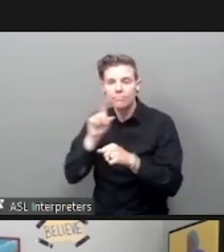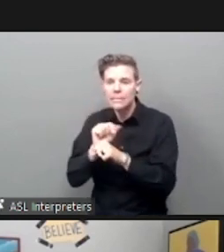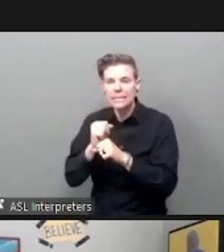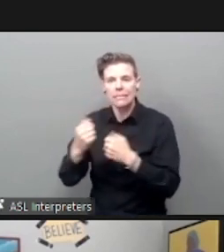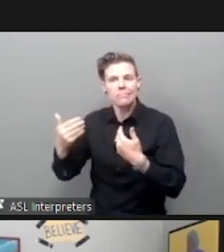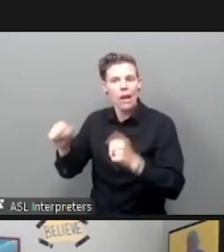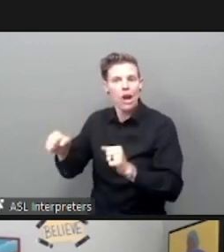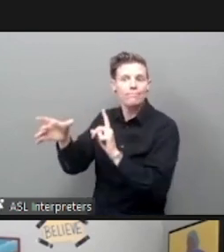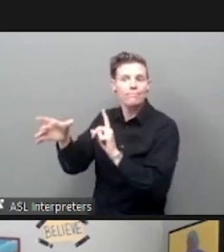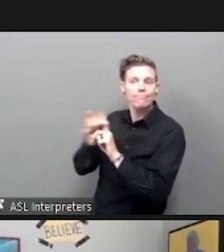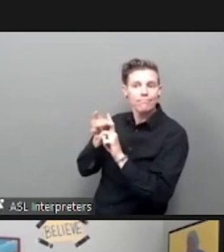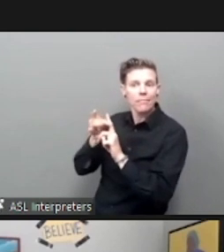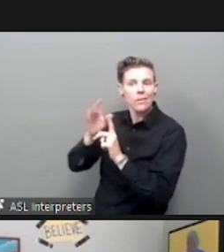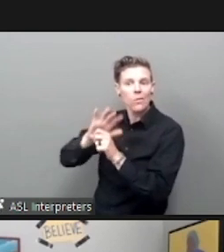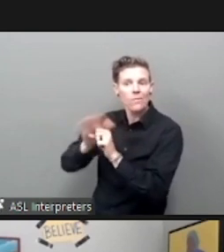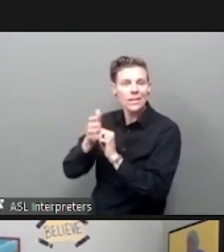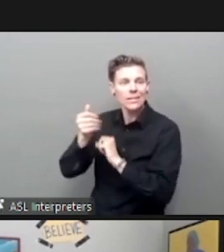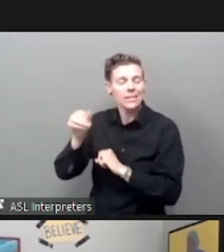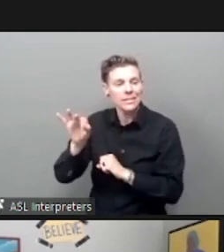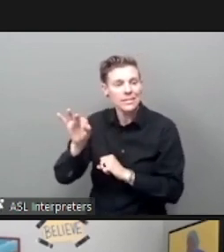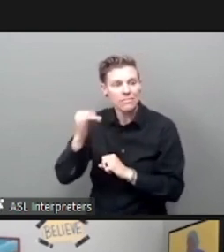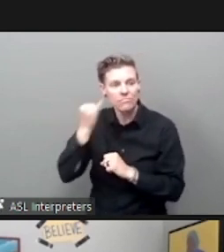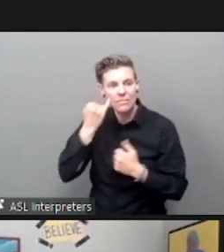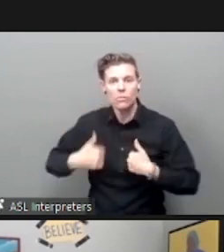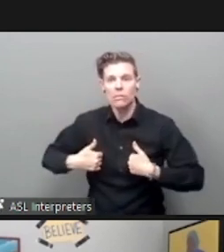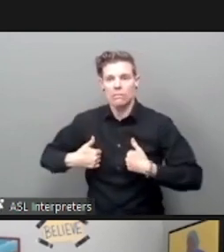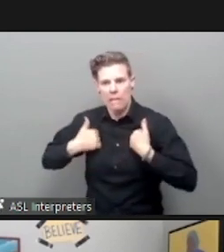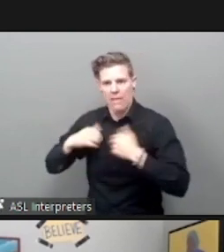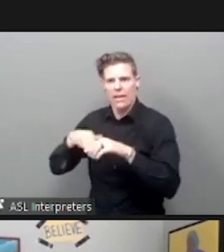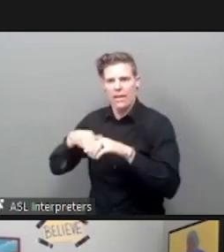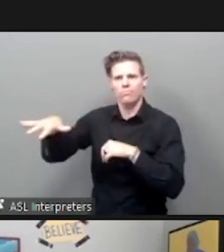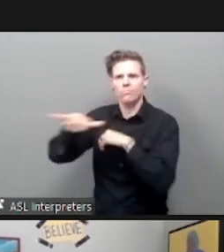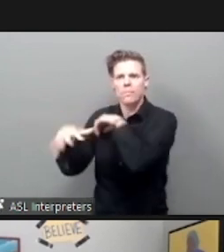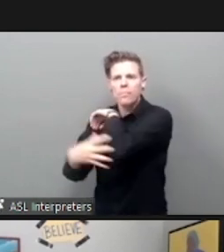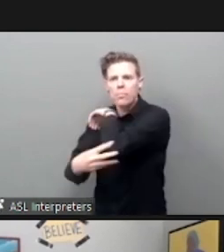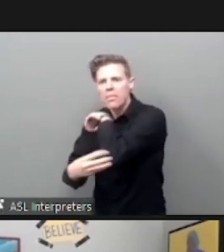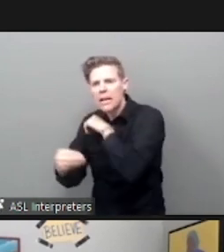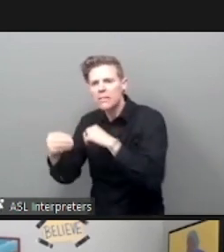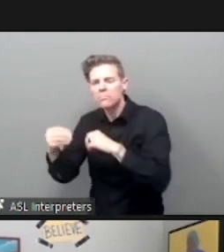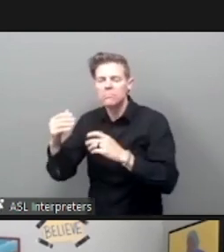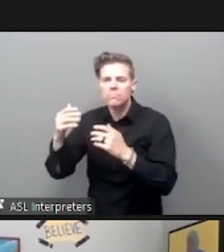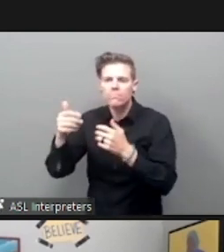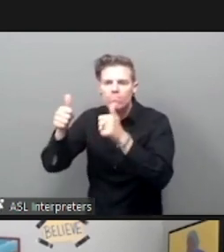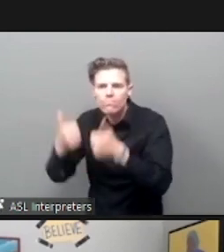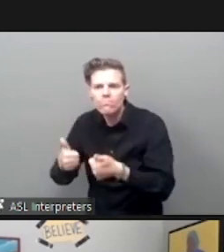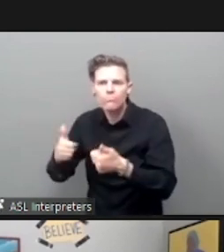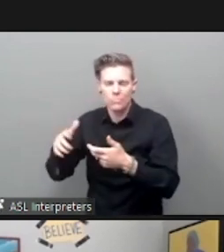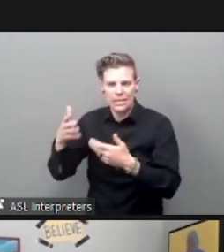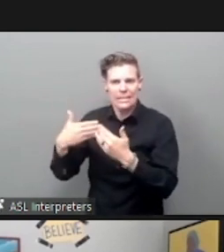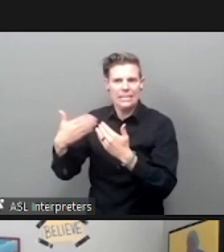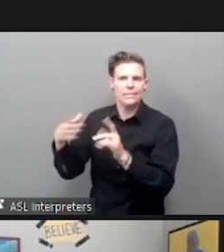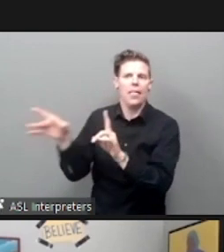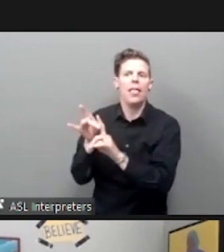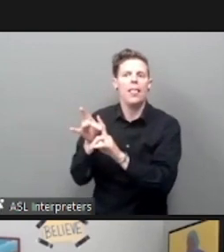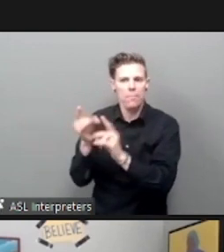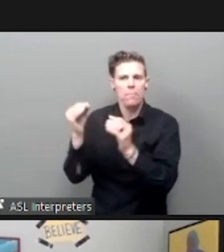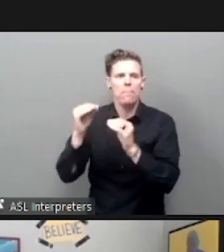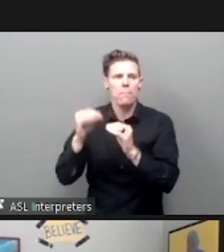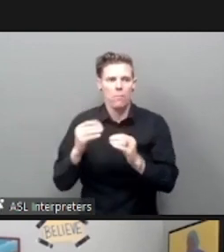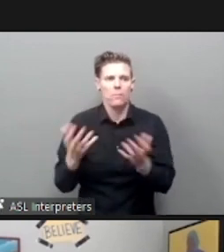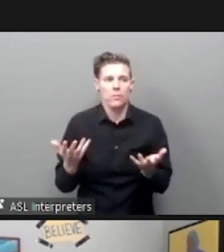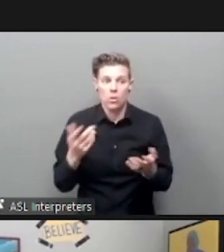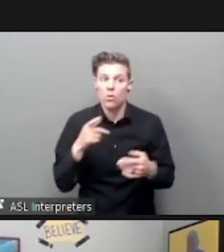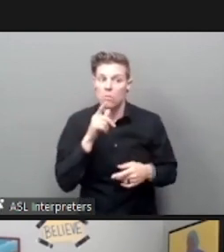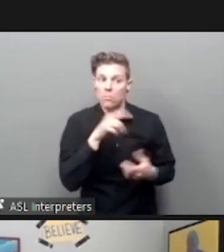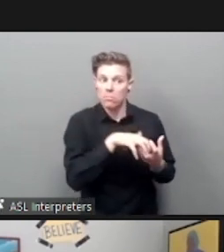district with a lot of poor, low-income people, and only a 7.4% chance in a high rent